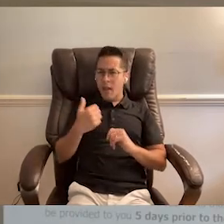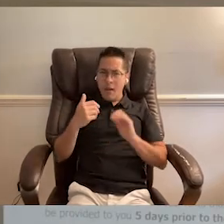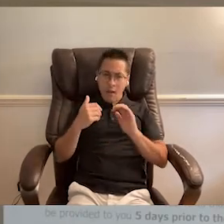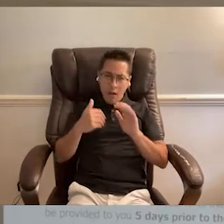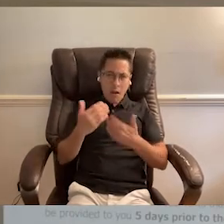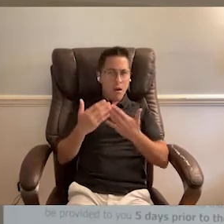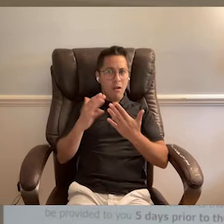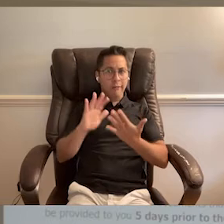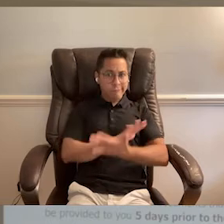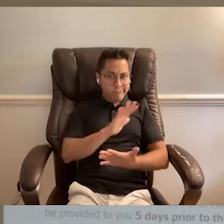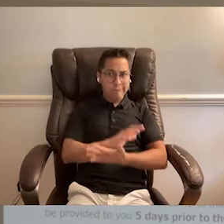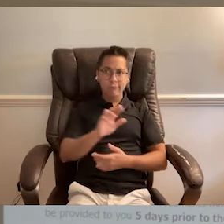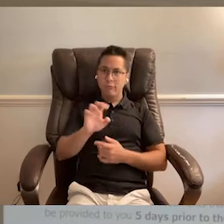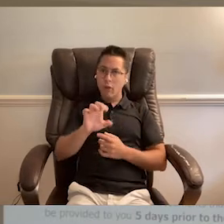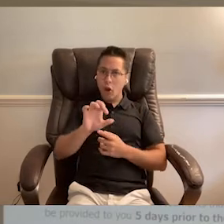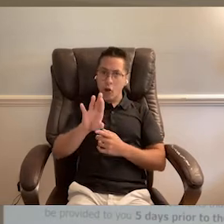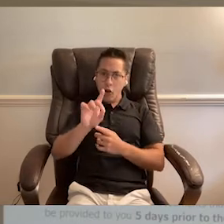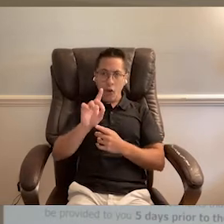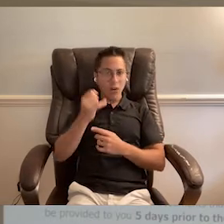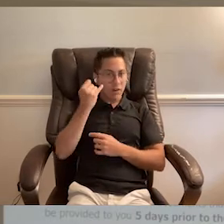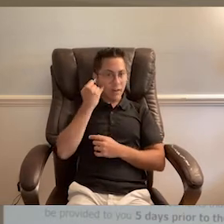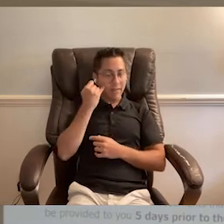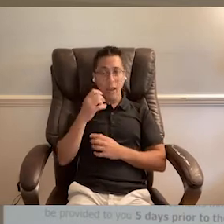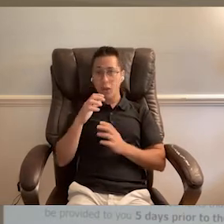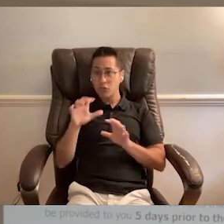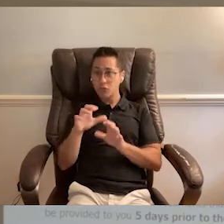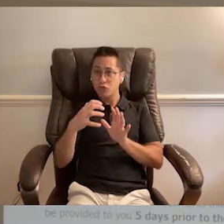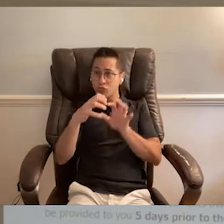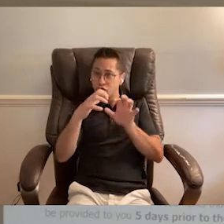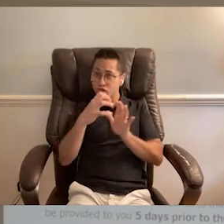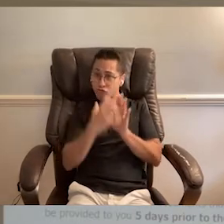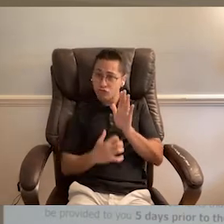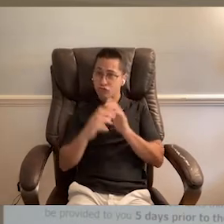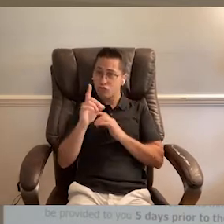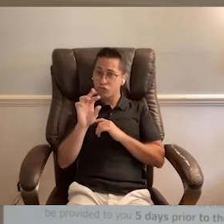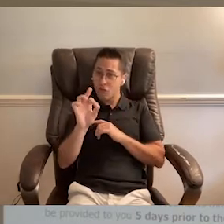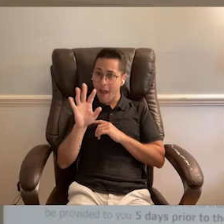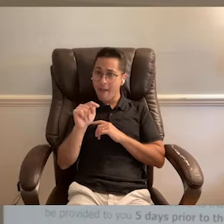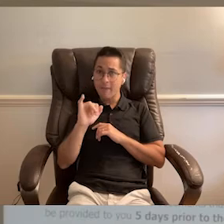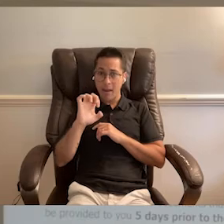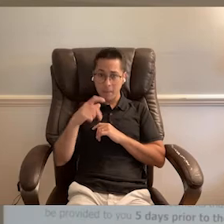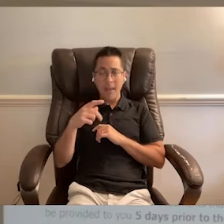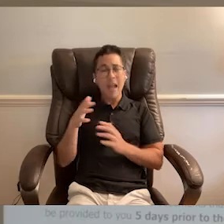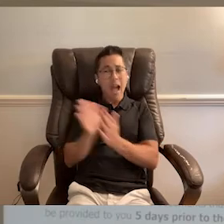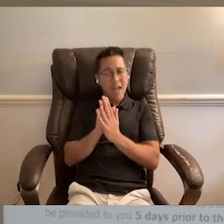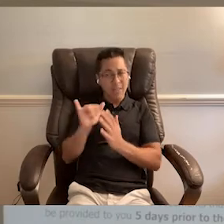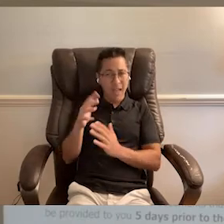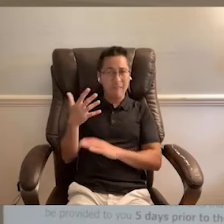If they're going to do a draft IEP, you want to ask for it at least 5 days before. So you